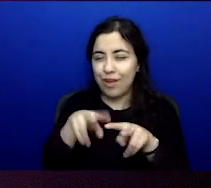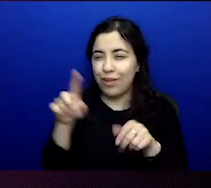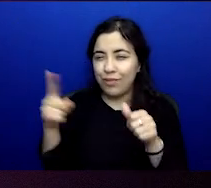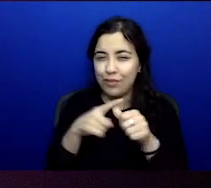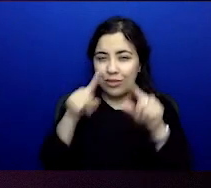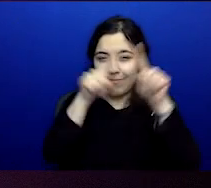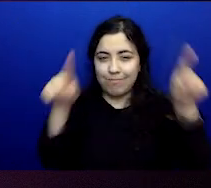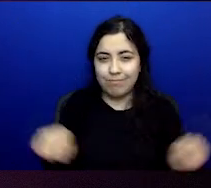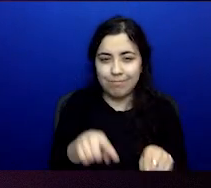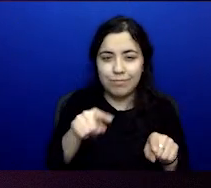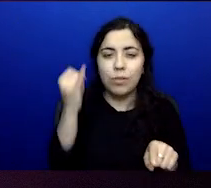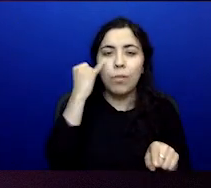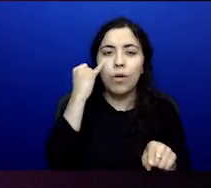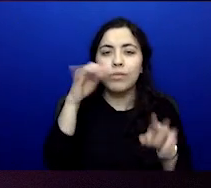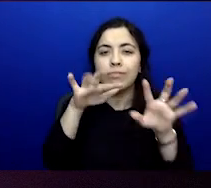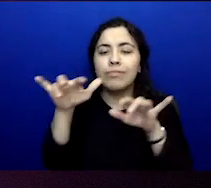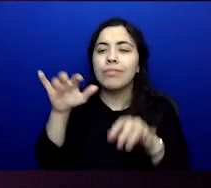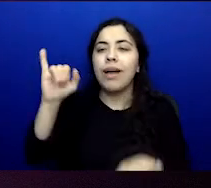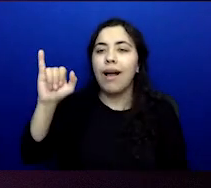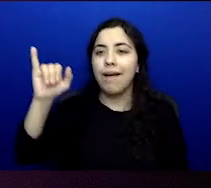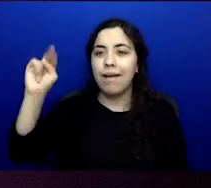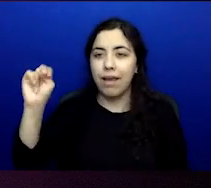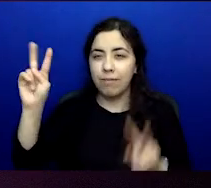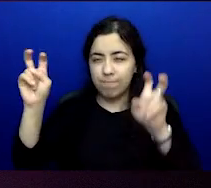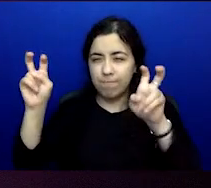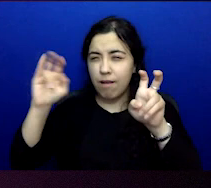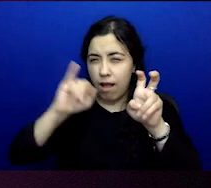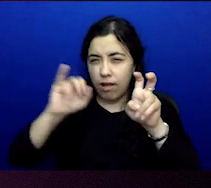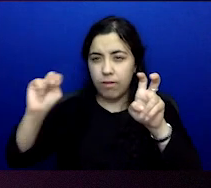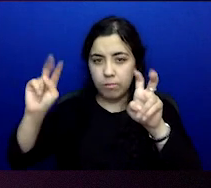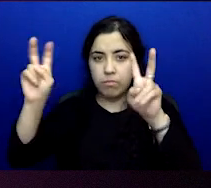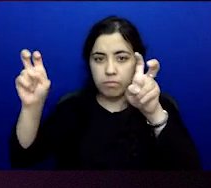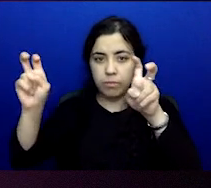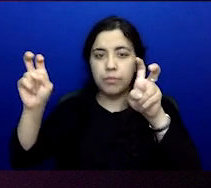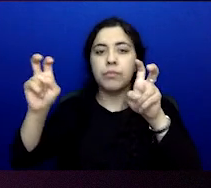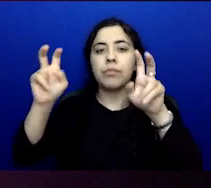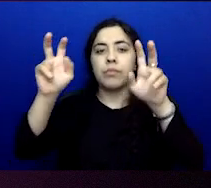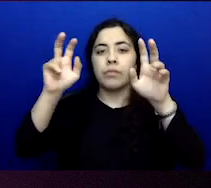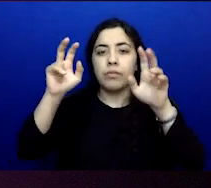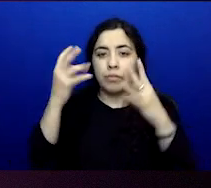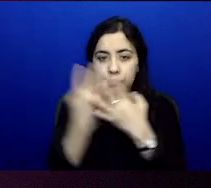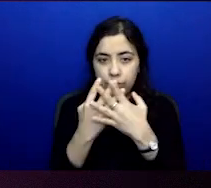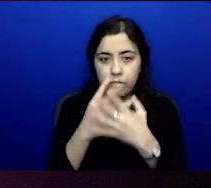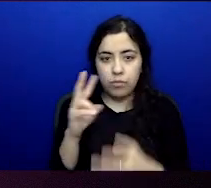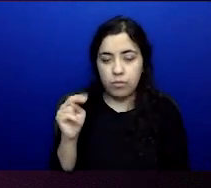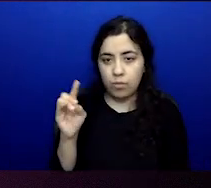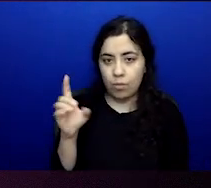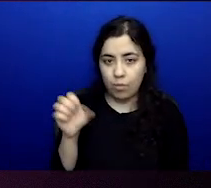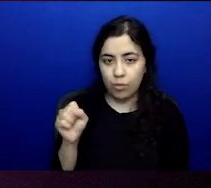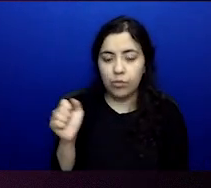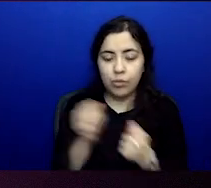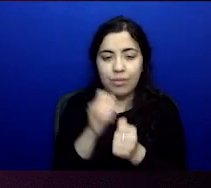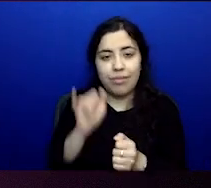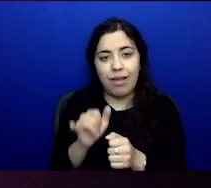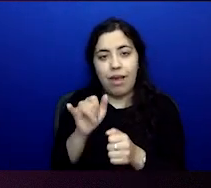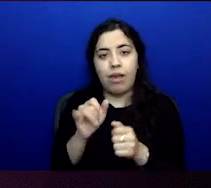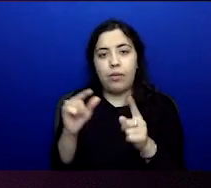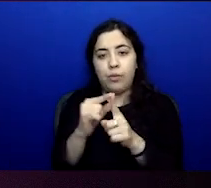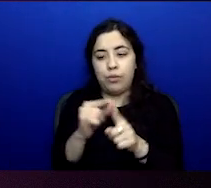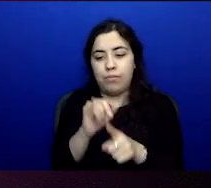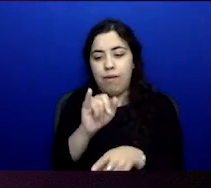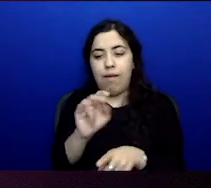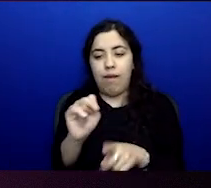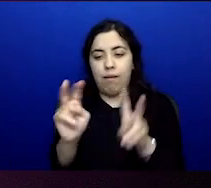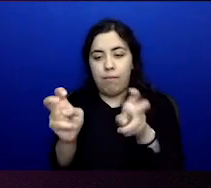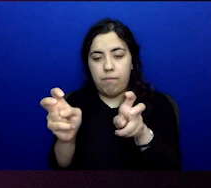value is IN. And then we will first filter out the node, modular pipelines, and the tags that contains that keyword.